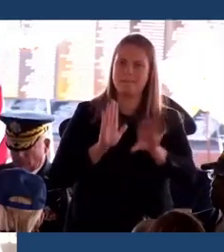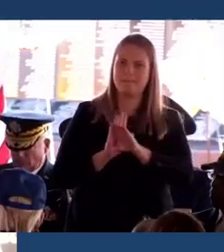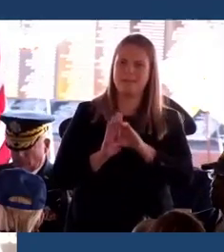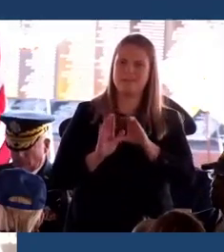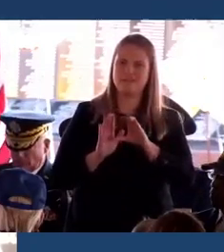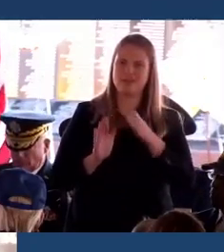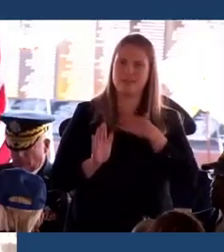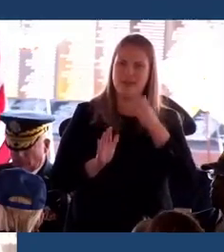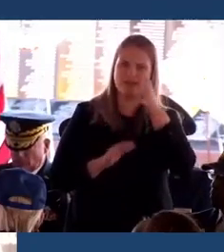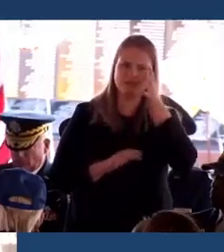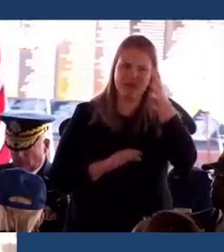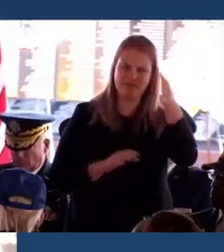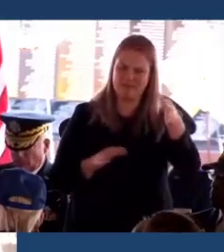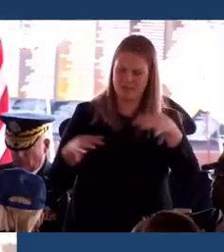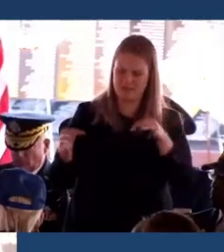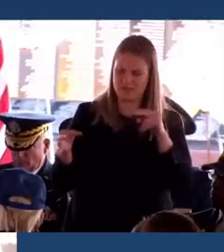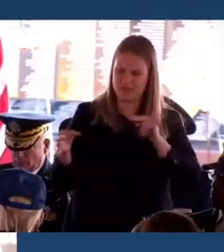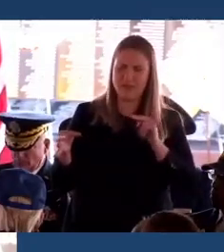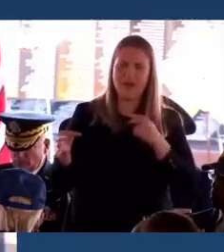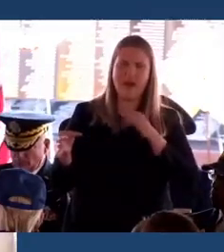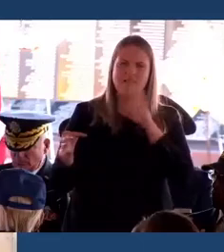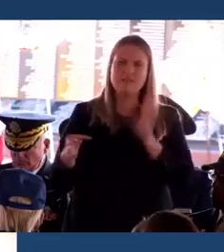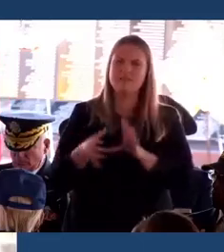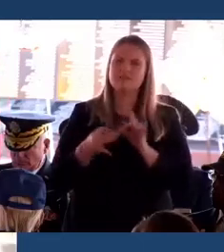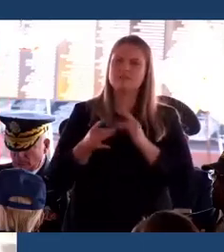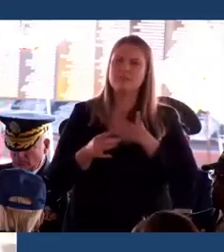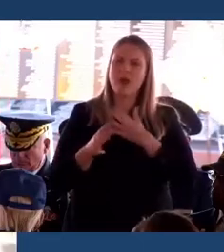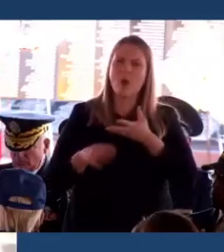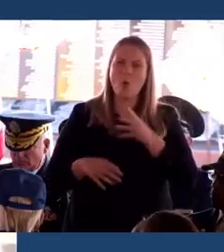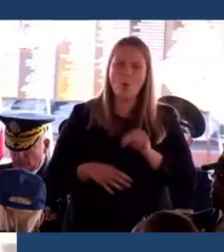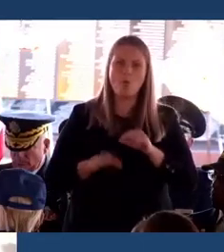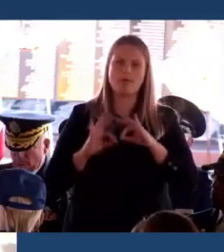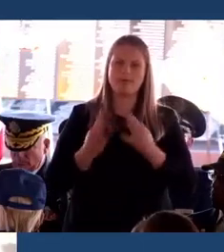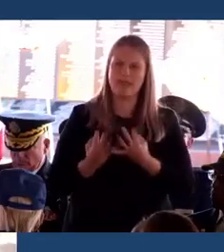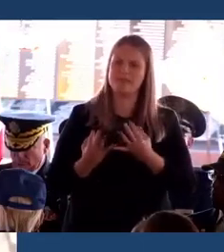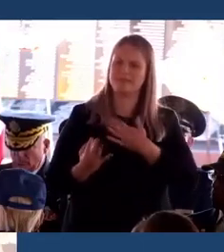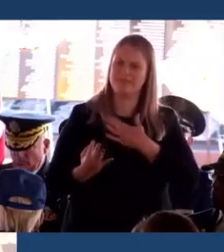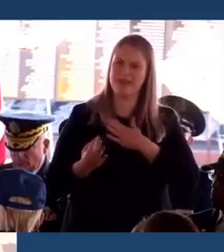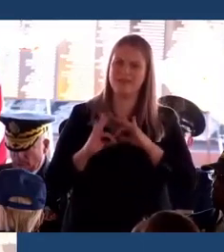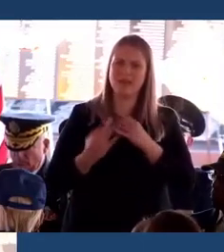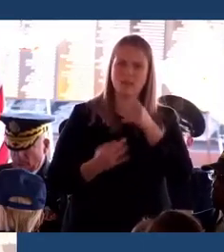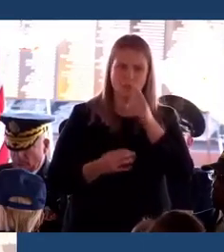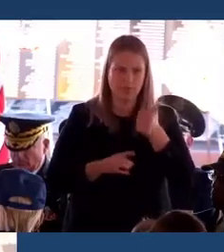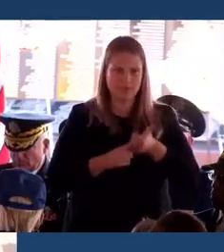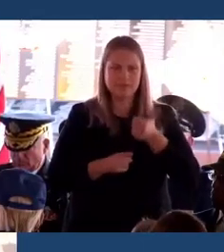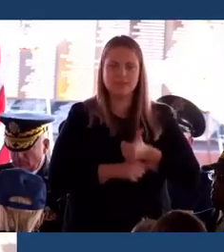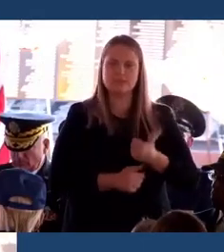grandfather. I never even talked about my own family who have been